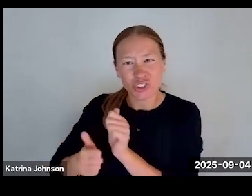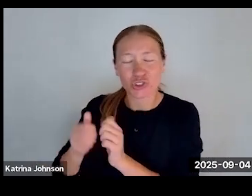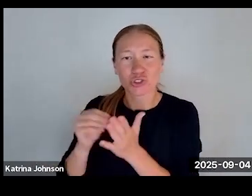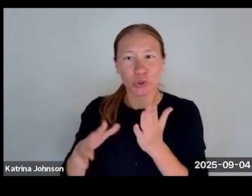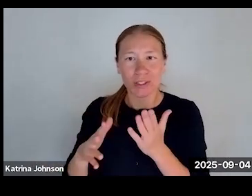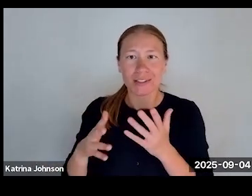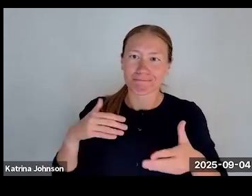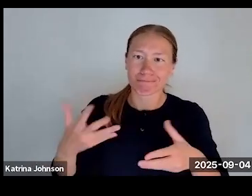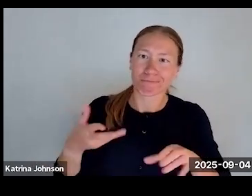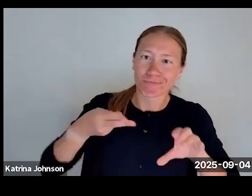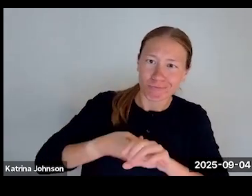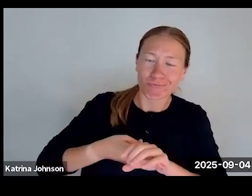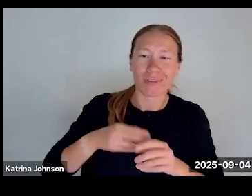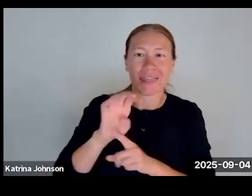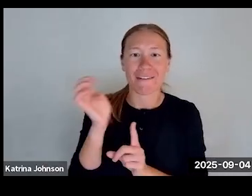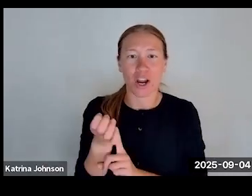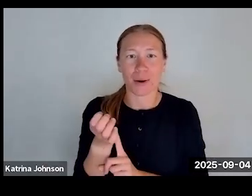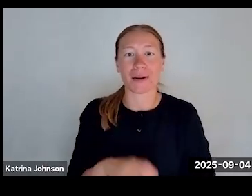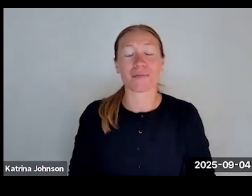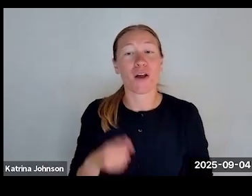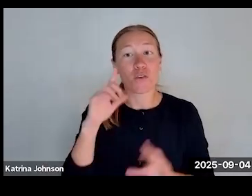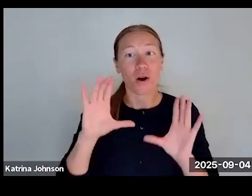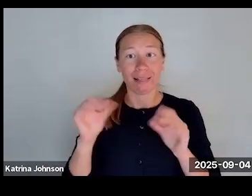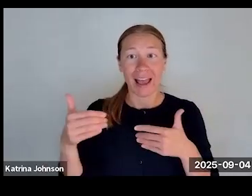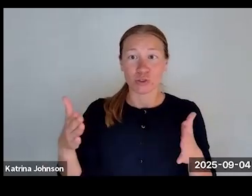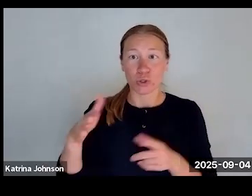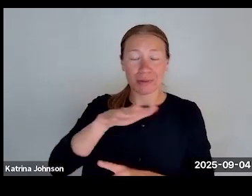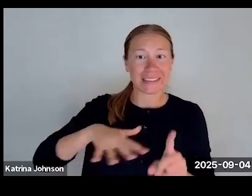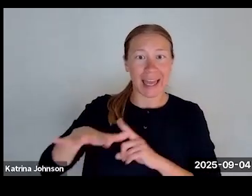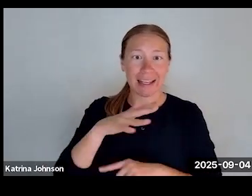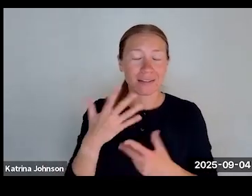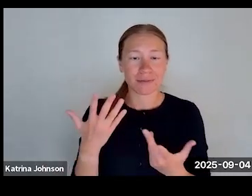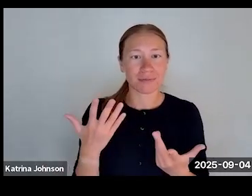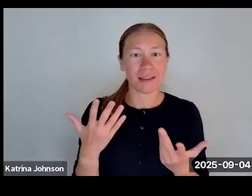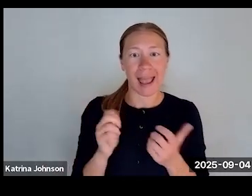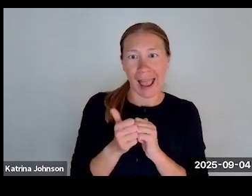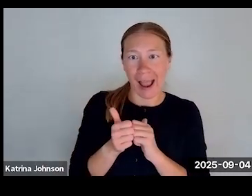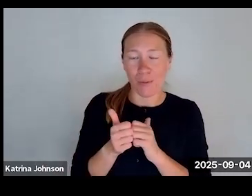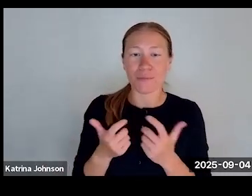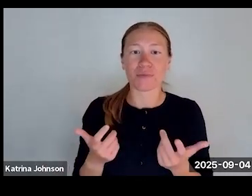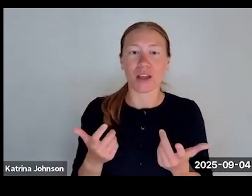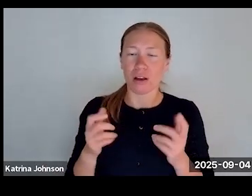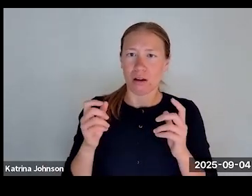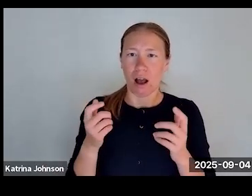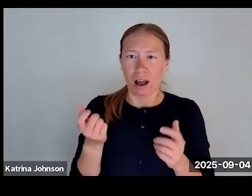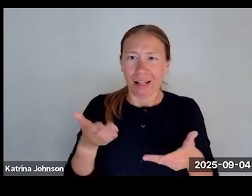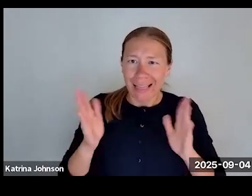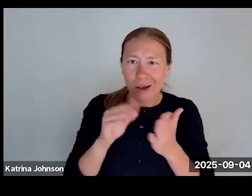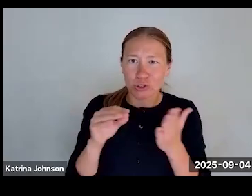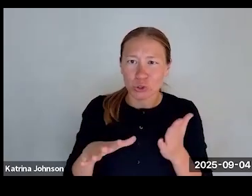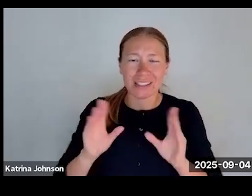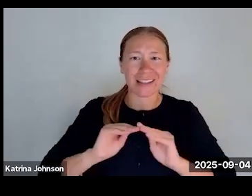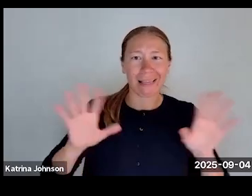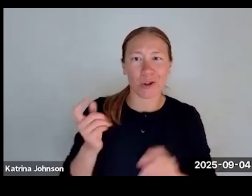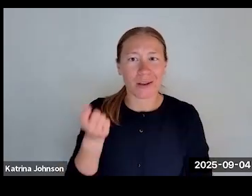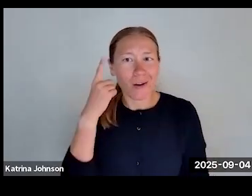Perceptible information in a classroom setting can mean making sure students can clearly access what's being taught. That means